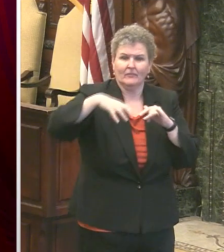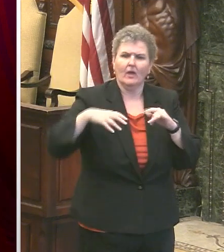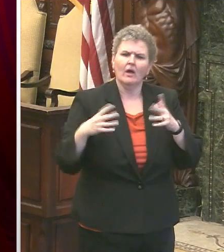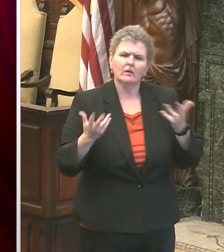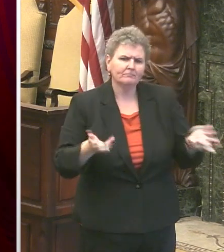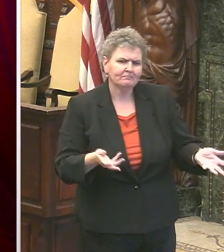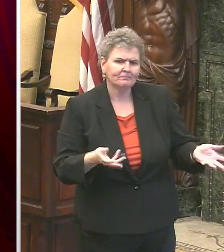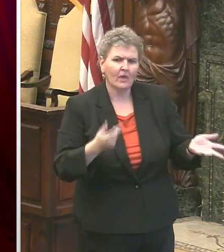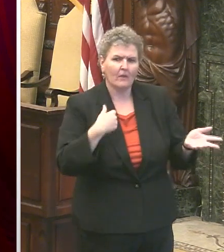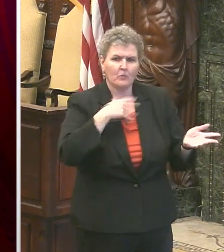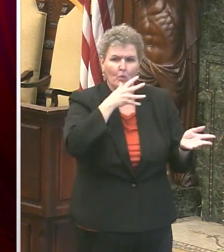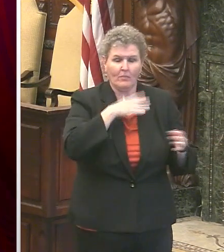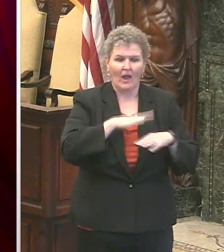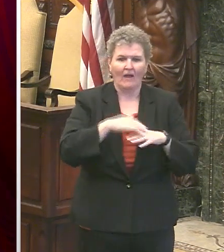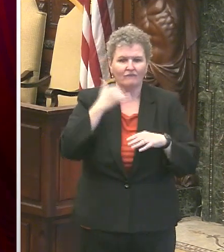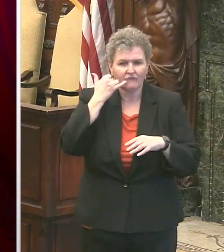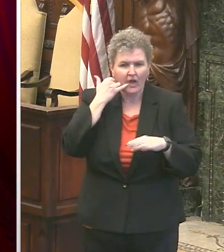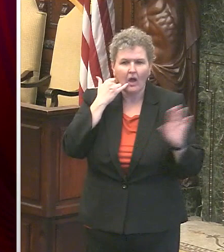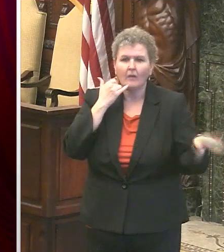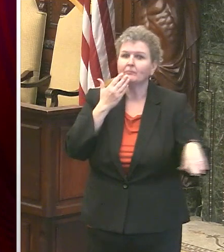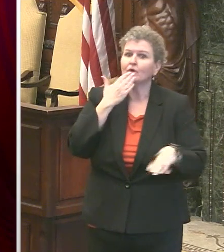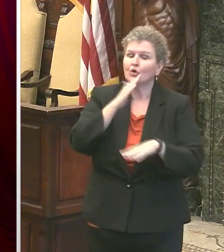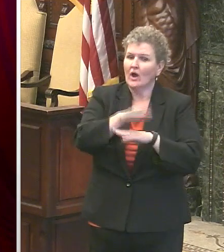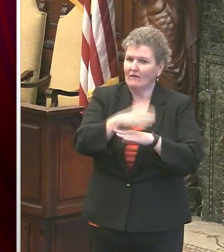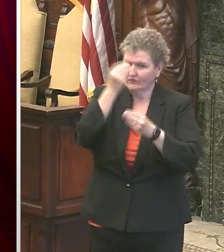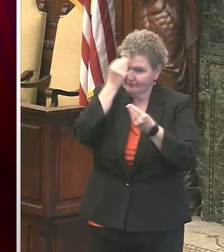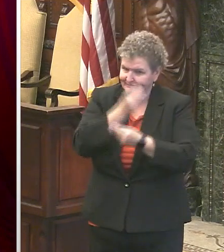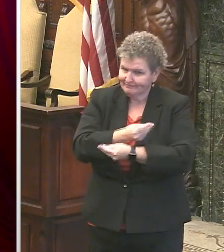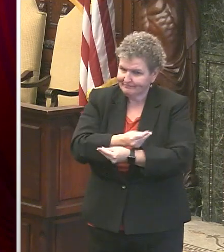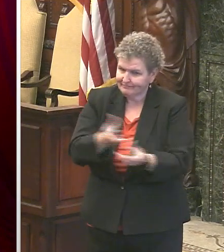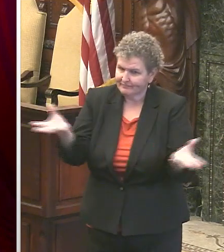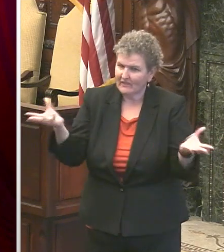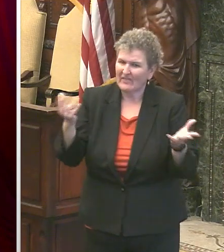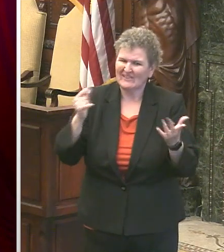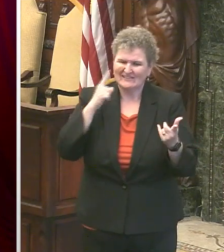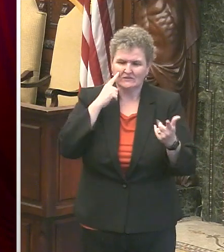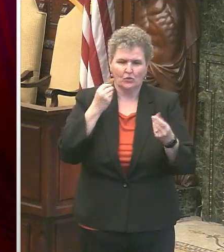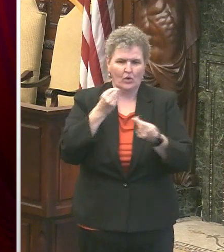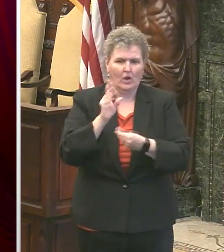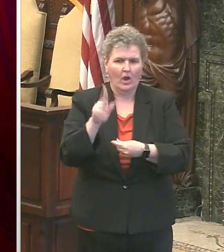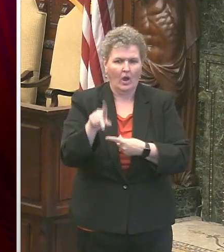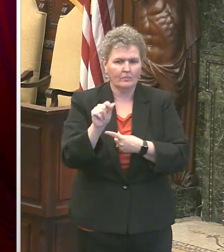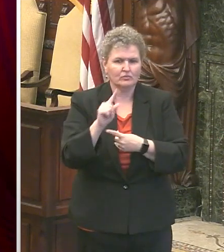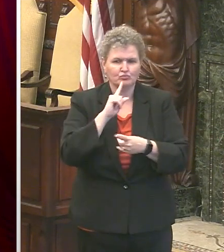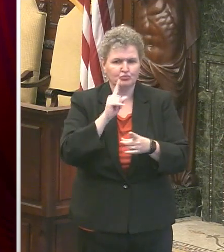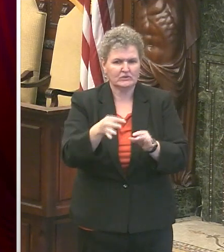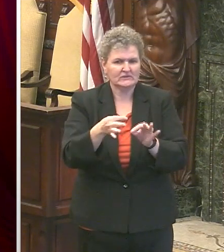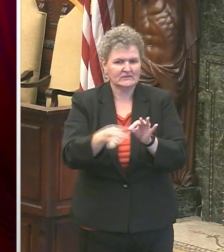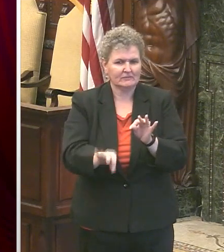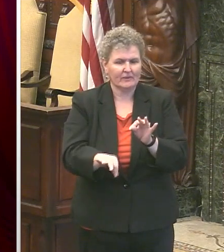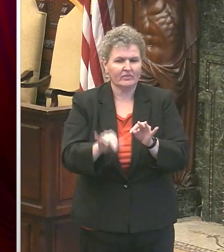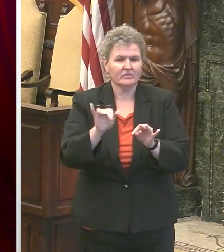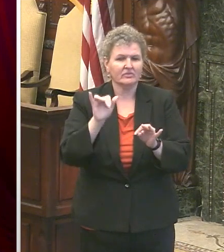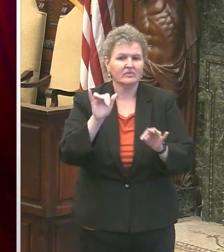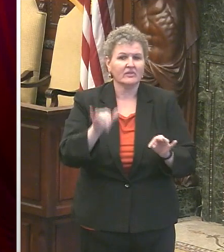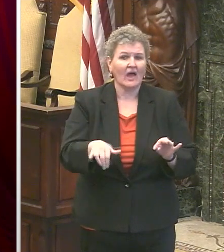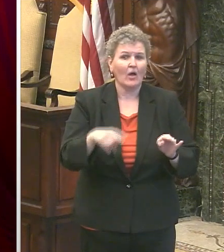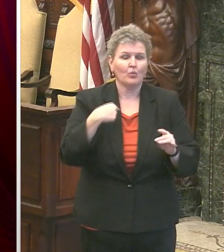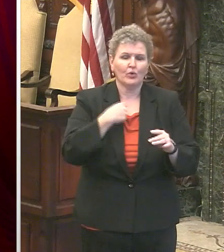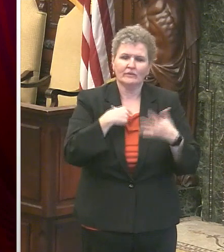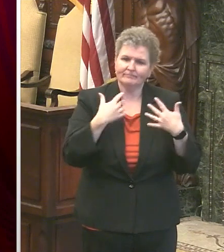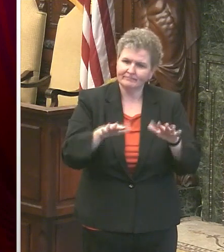Hi, good afternoon, everybody. Just the update is pretty simple that we're remain